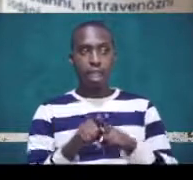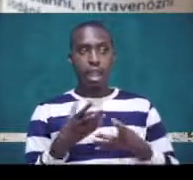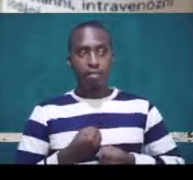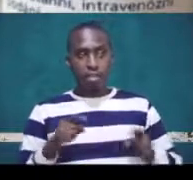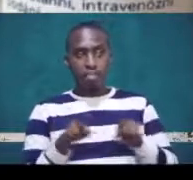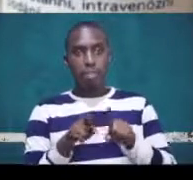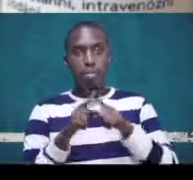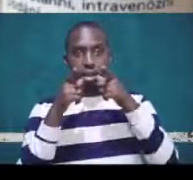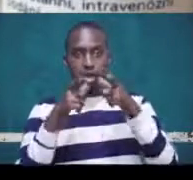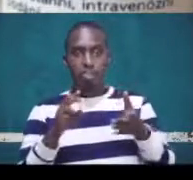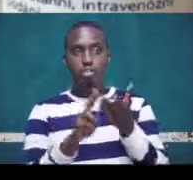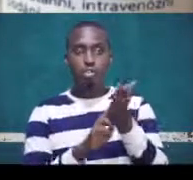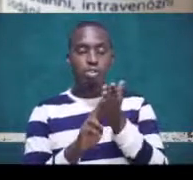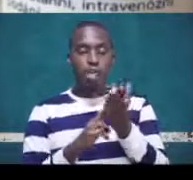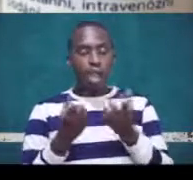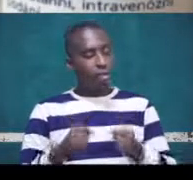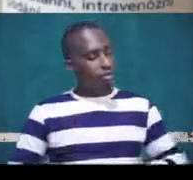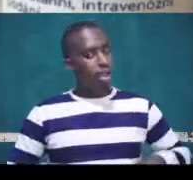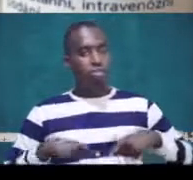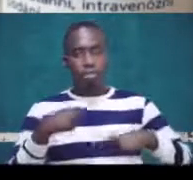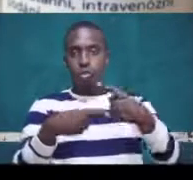that is used to have life moving on.